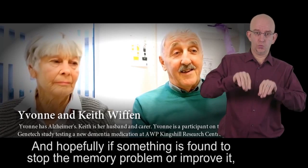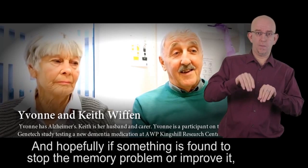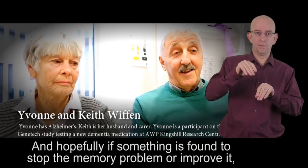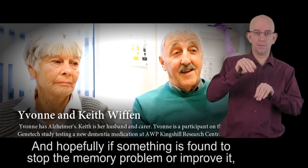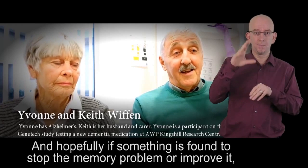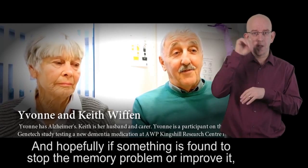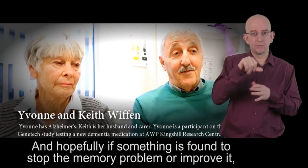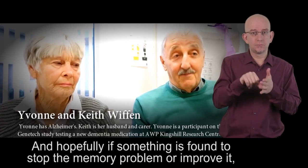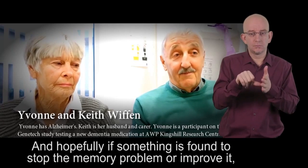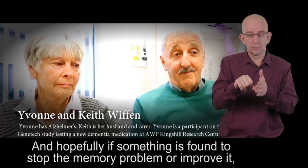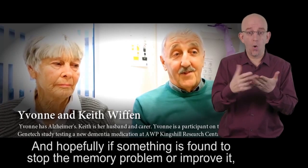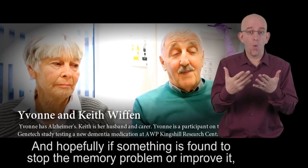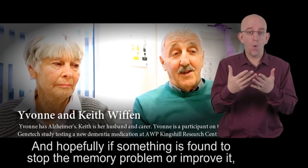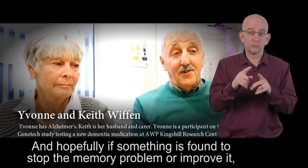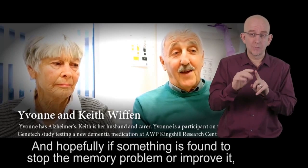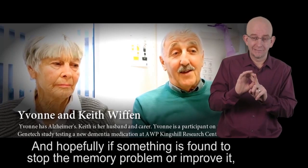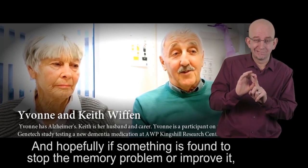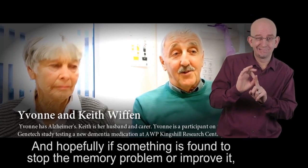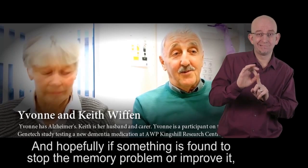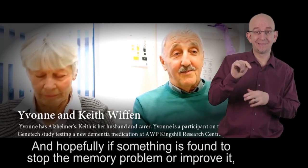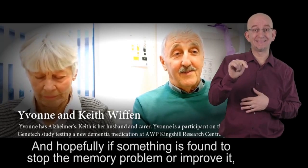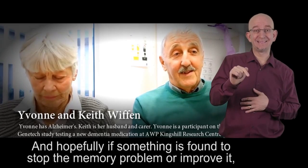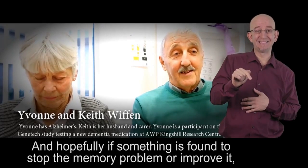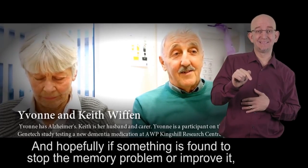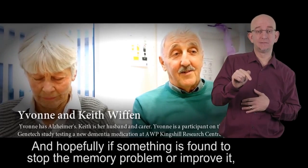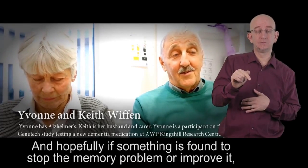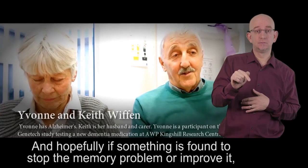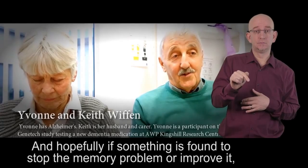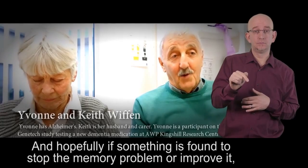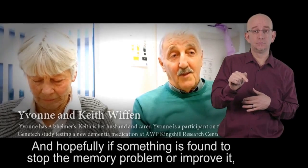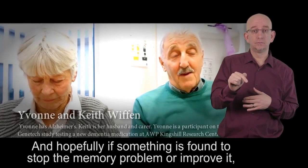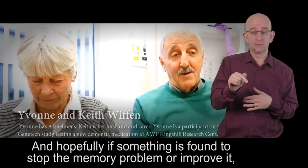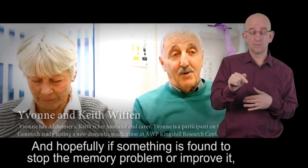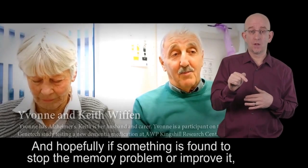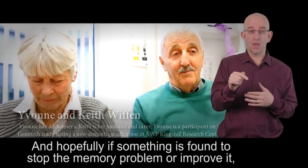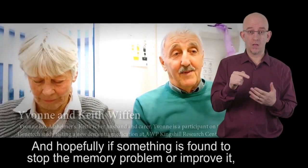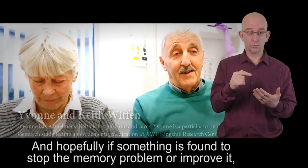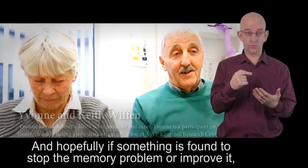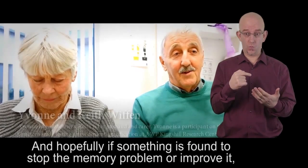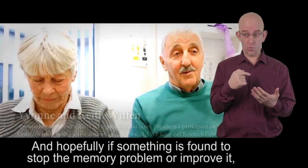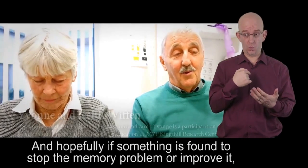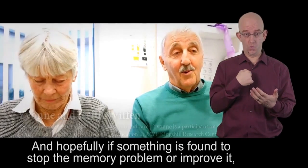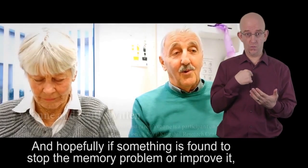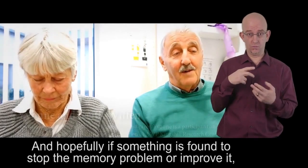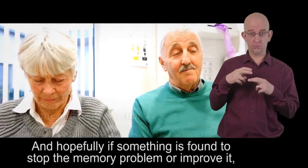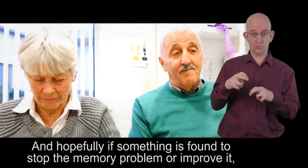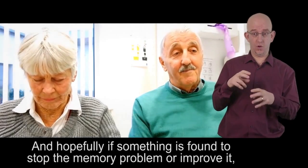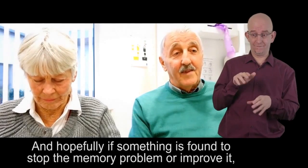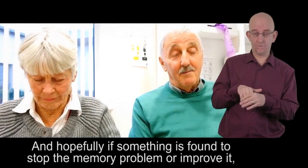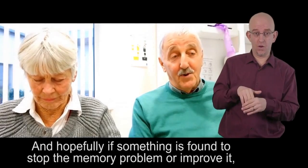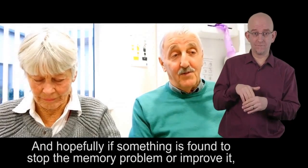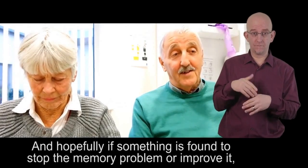if something is fine to stop the memory problem or